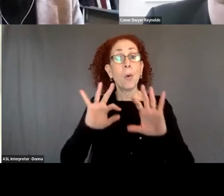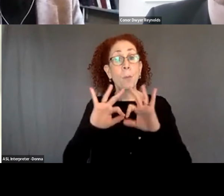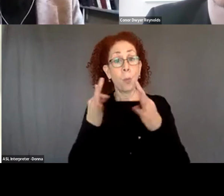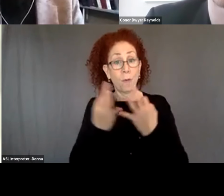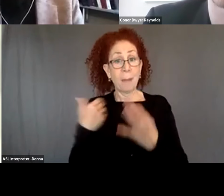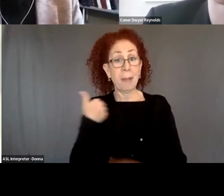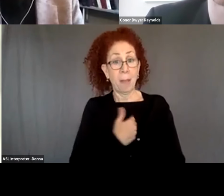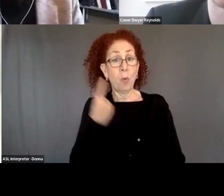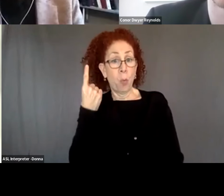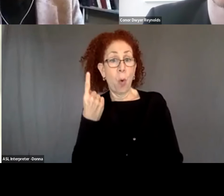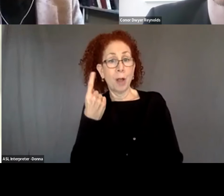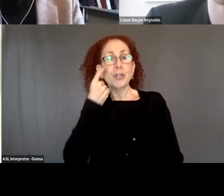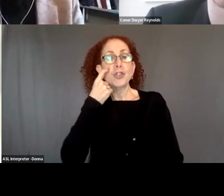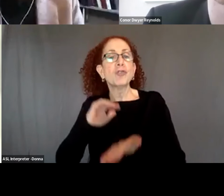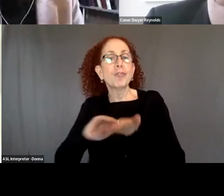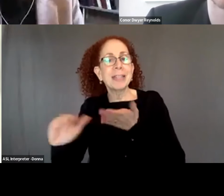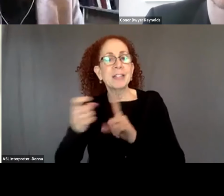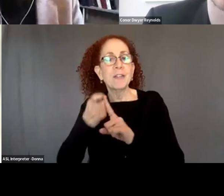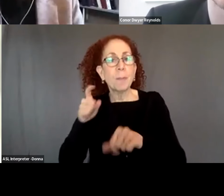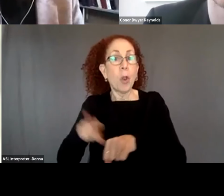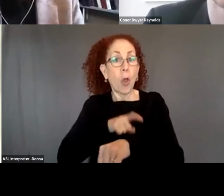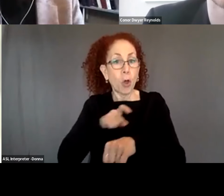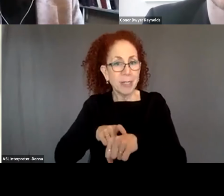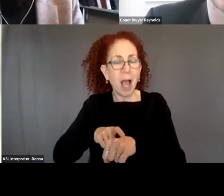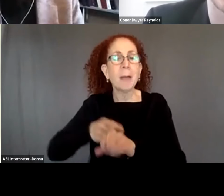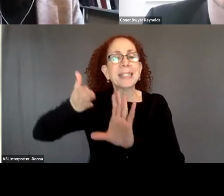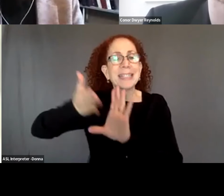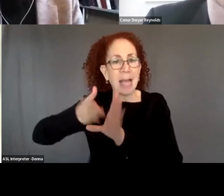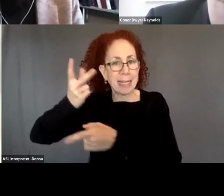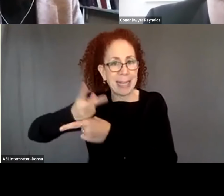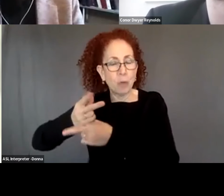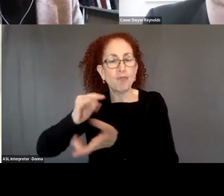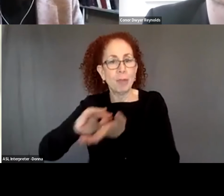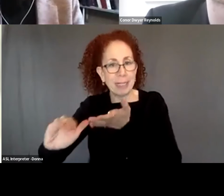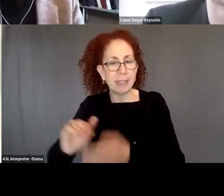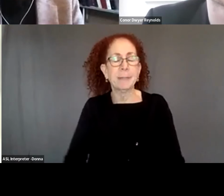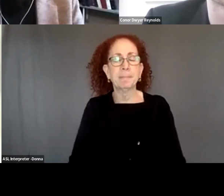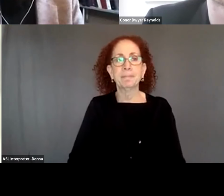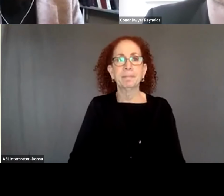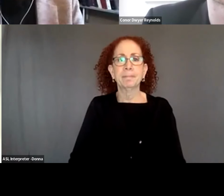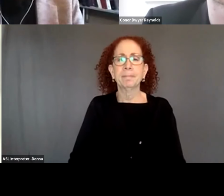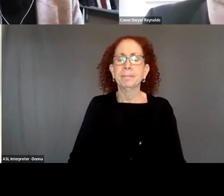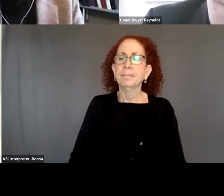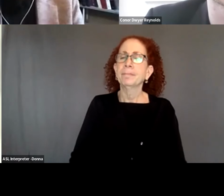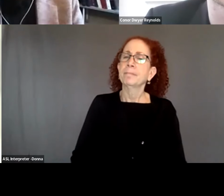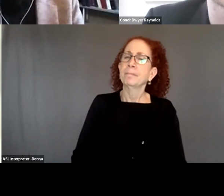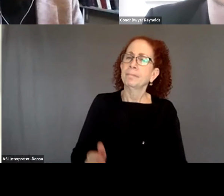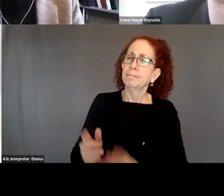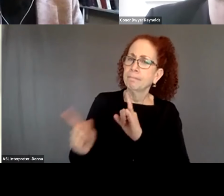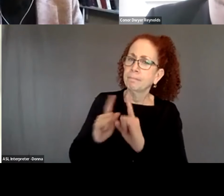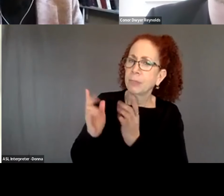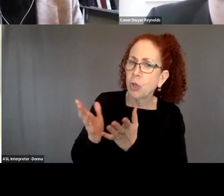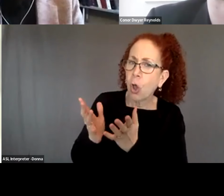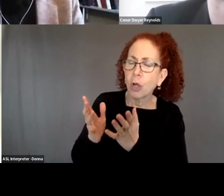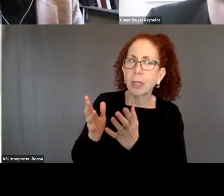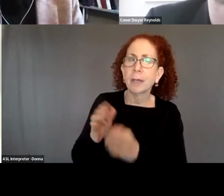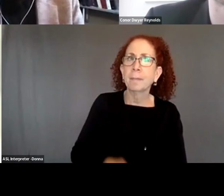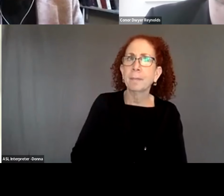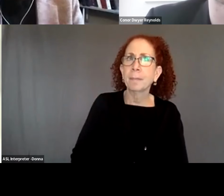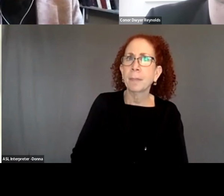released from long-time psych care and talking about an